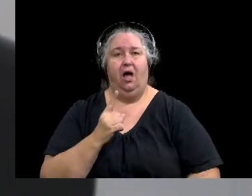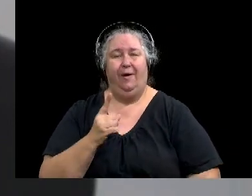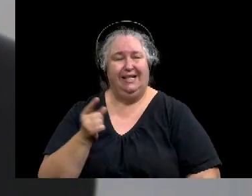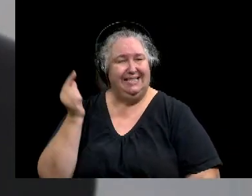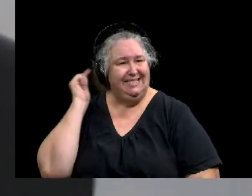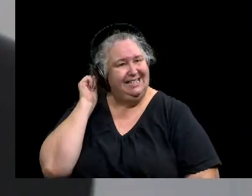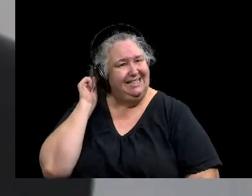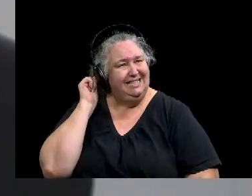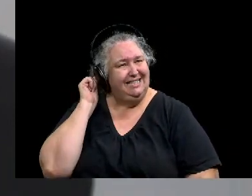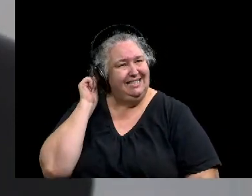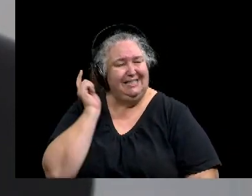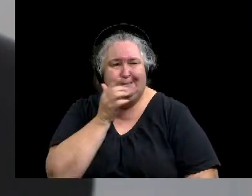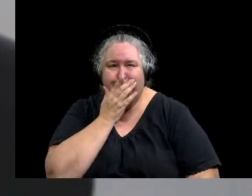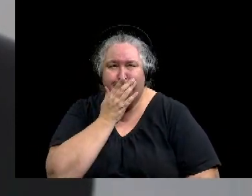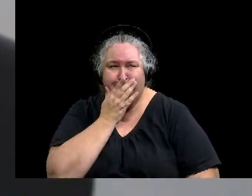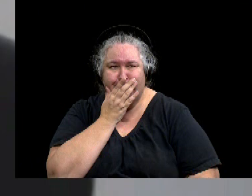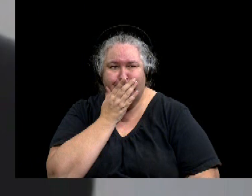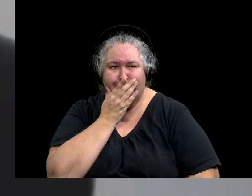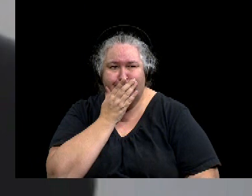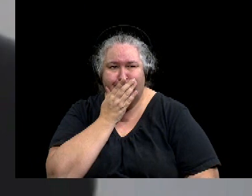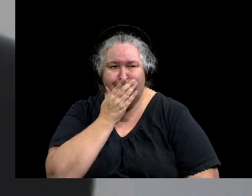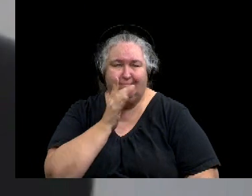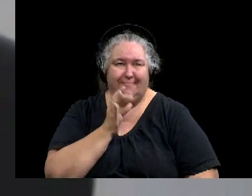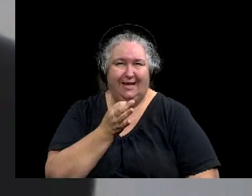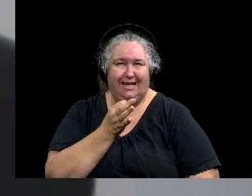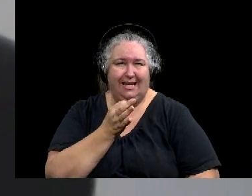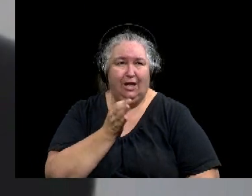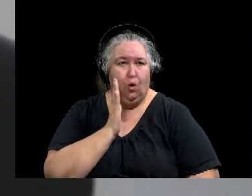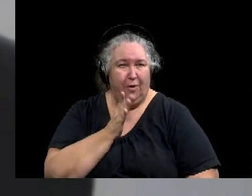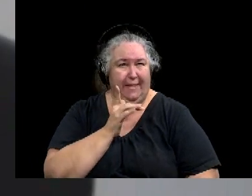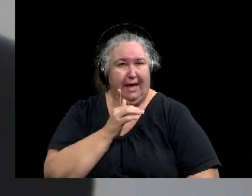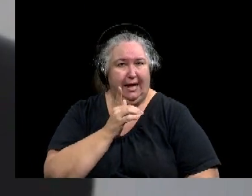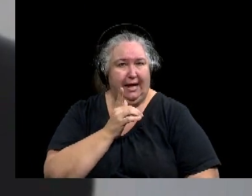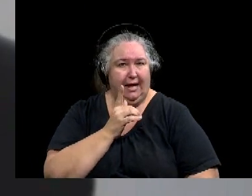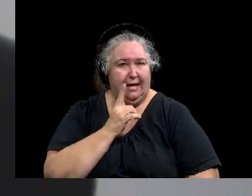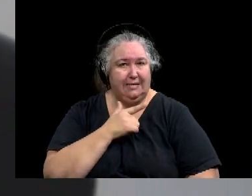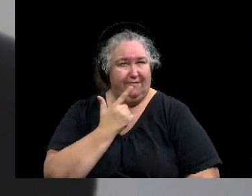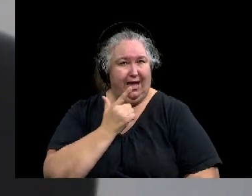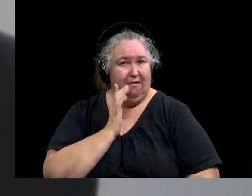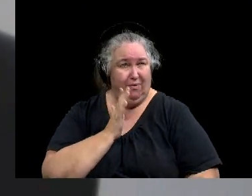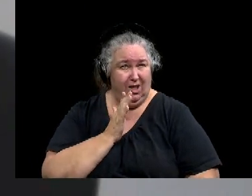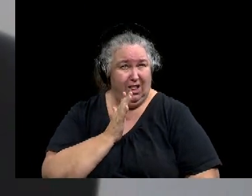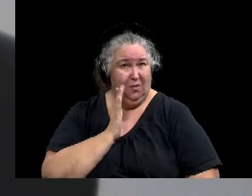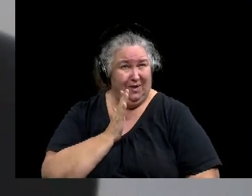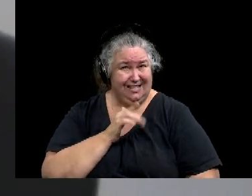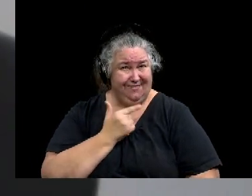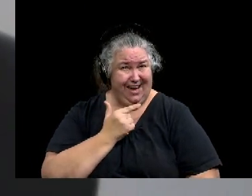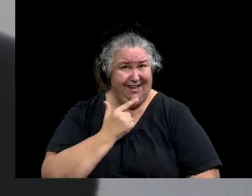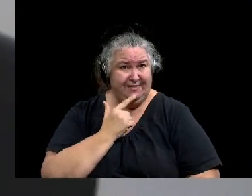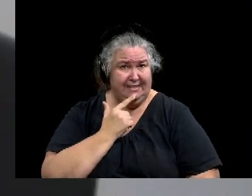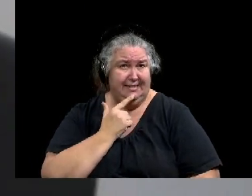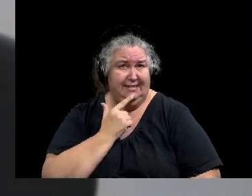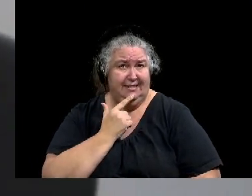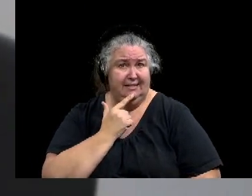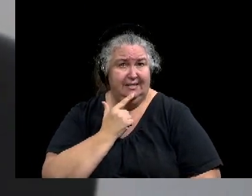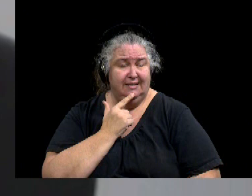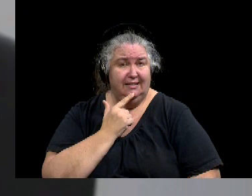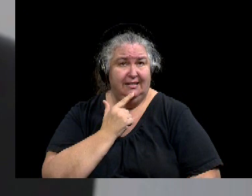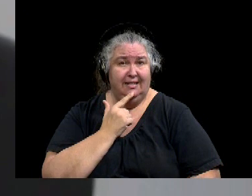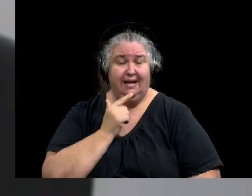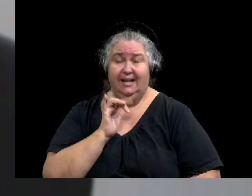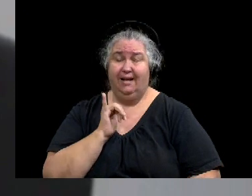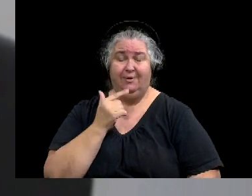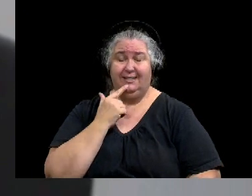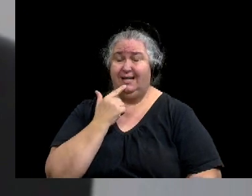mind and the family's mind, are they gonna make it out? Are they gonna survive? And as was said a moment